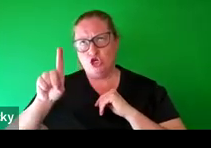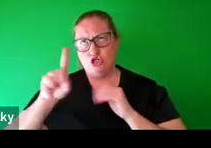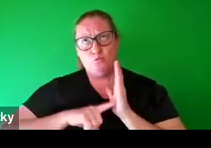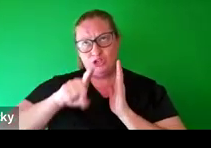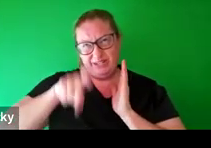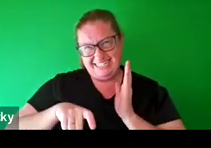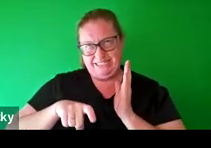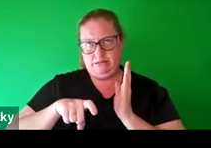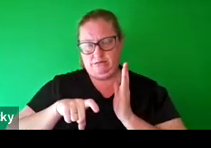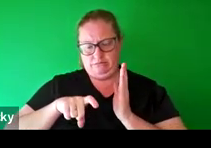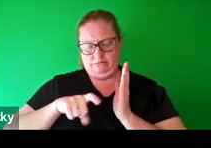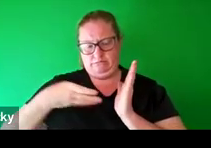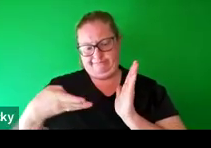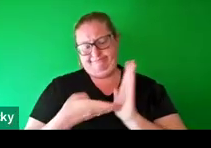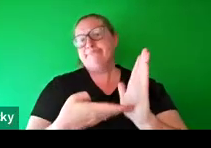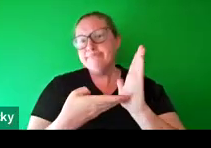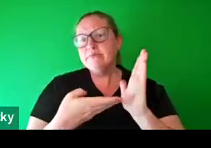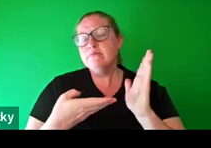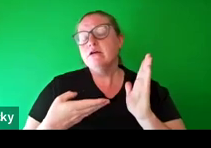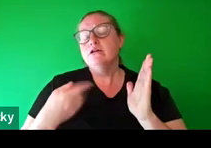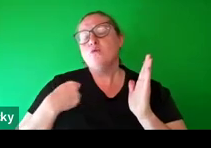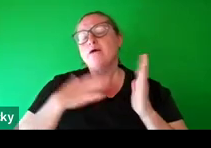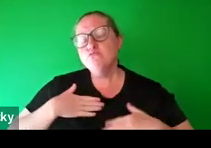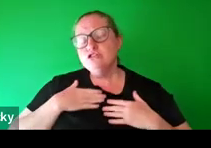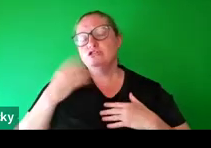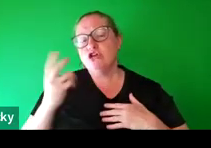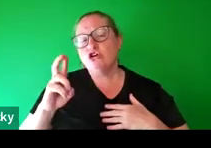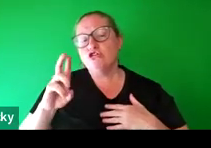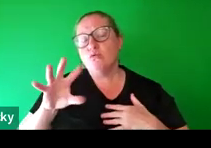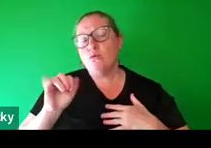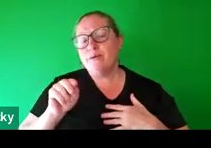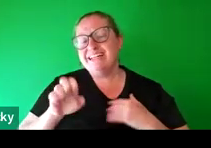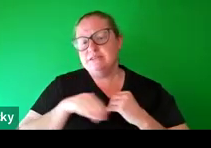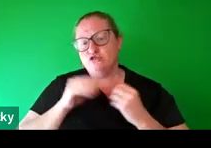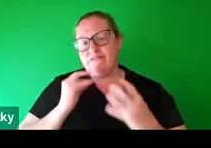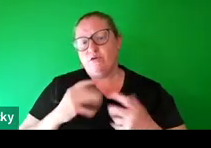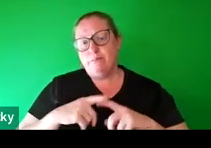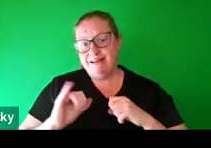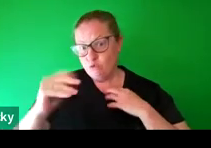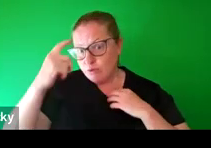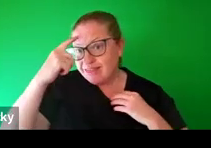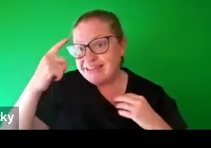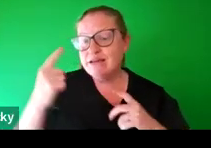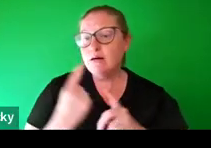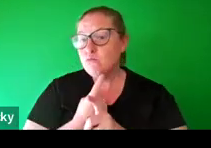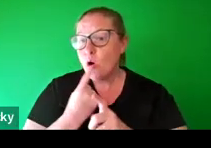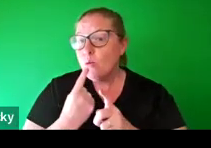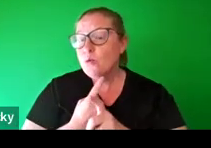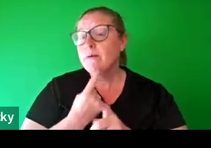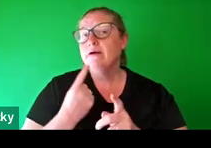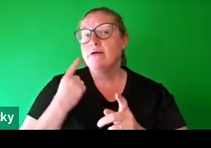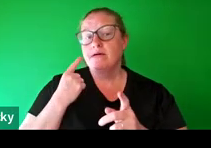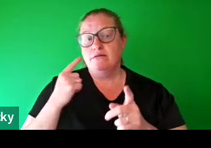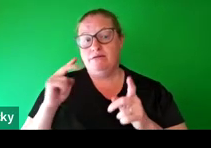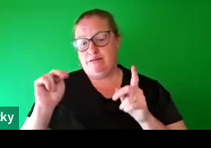need exists. I appreciate Dr. Wayne's additional information shared, but I don't, if you think it's appropriate in the